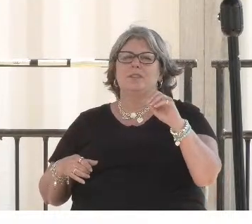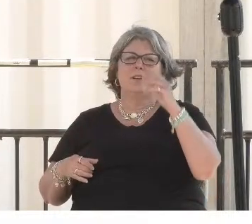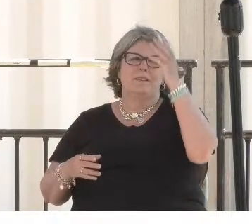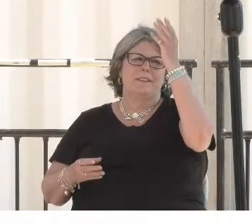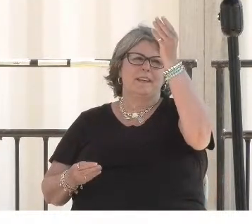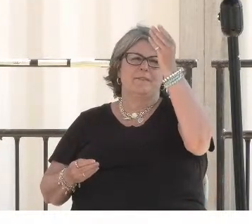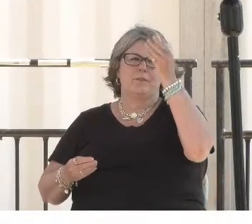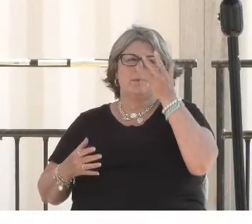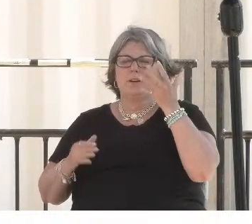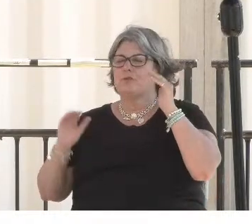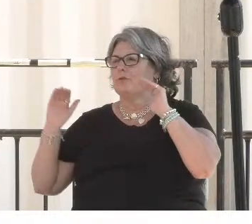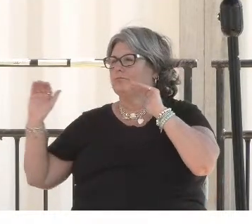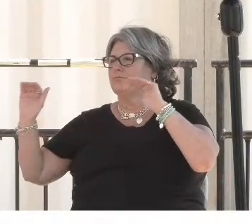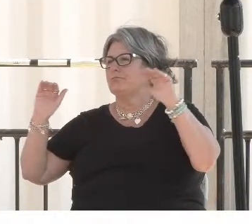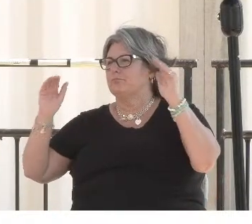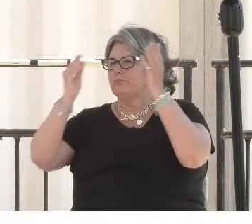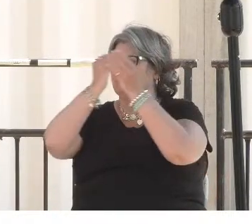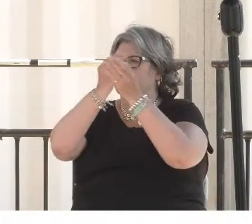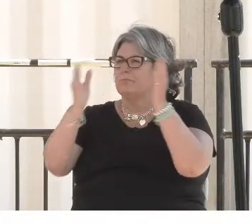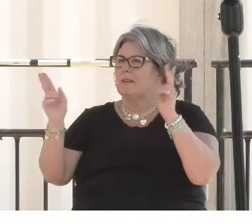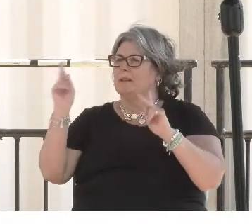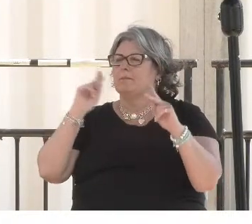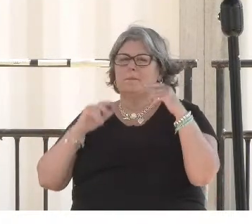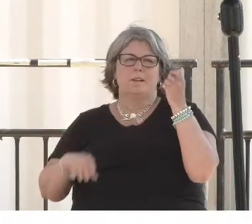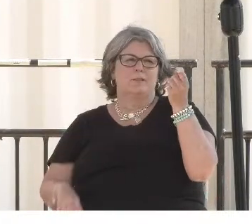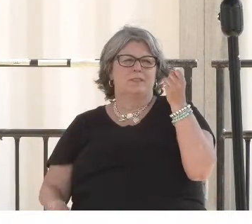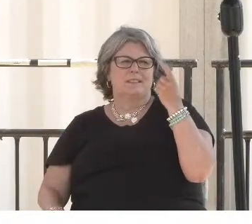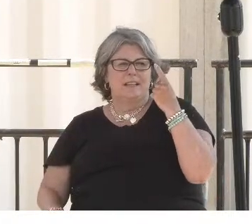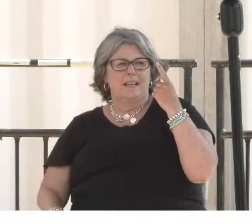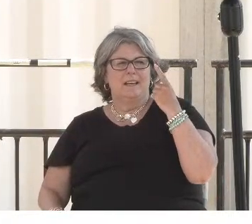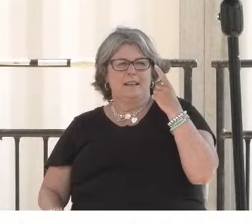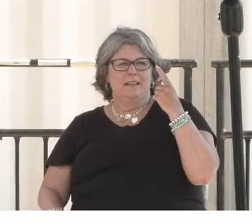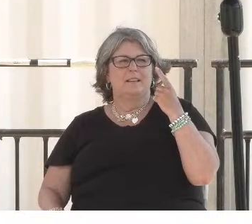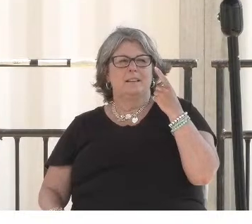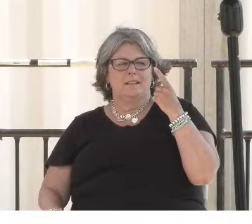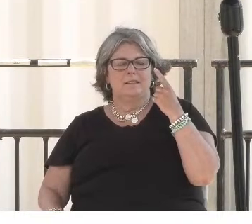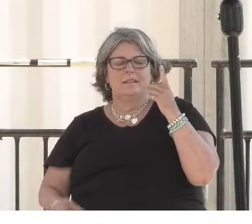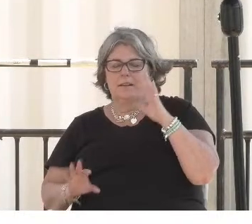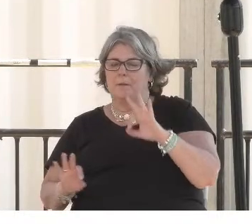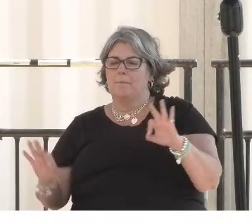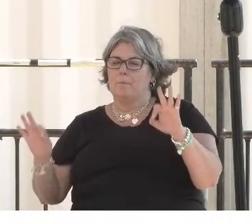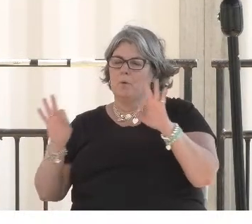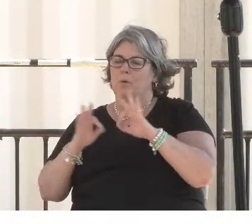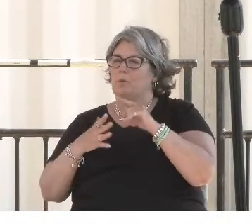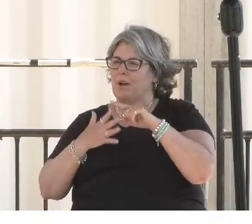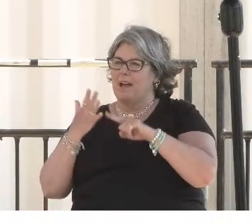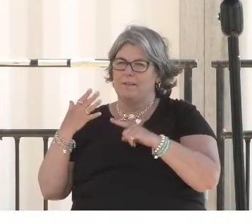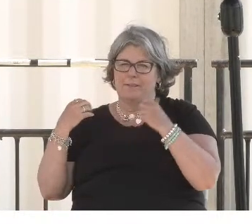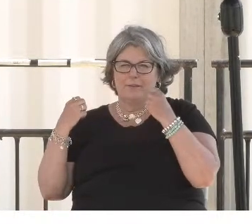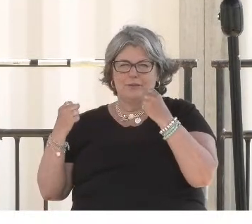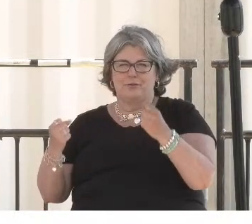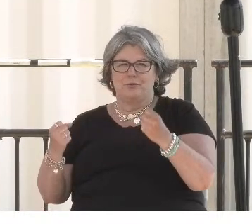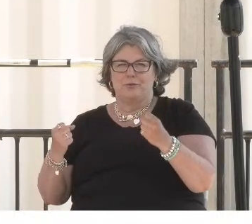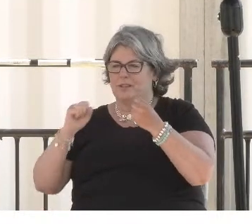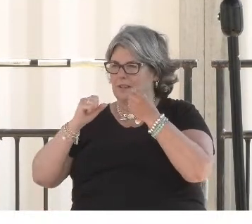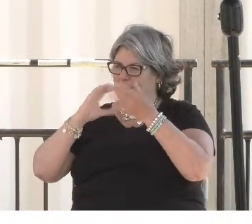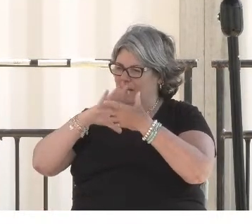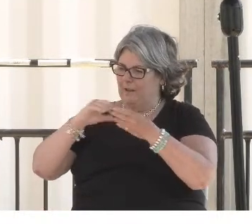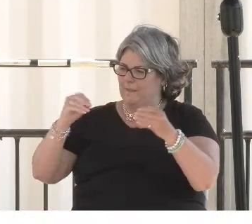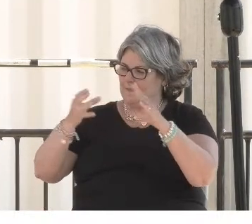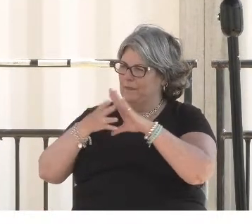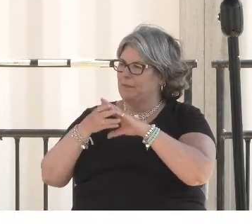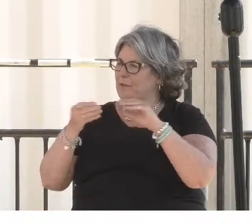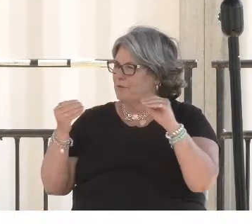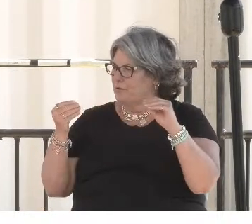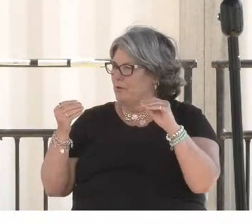information across, letting people understand the gravity of what's happening. Peter, you talk about the strength of storytelling. That I